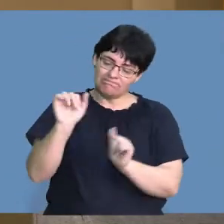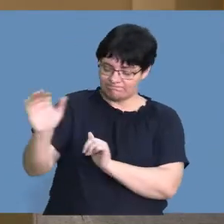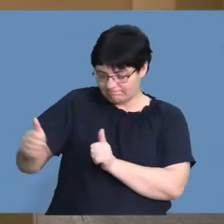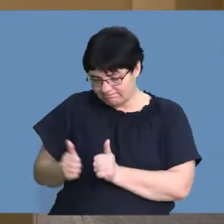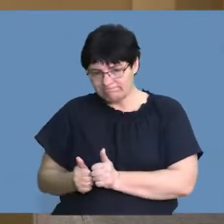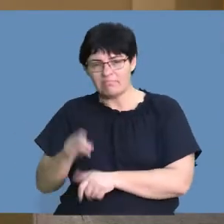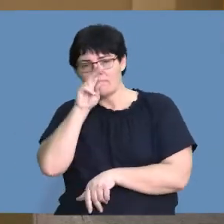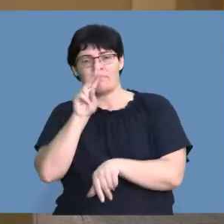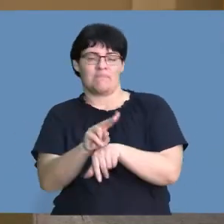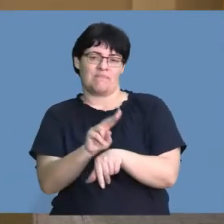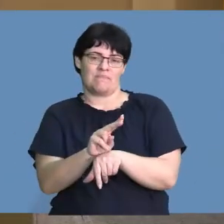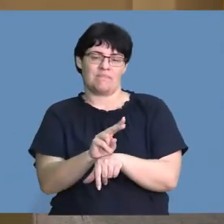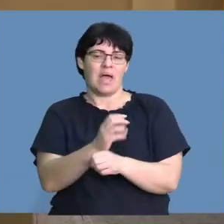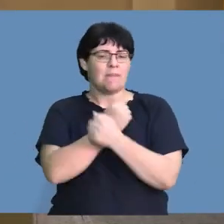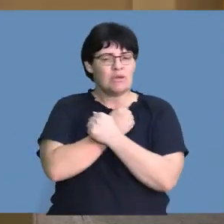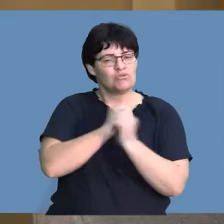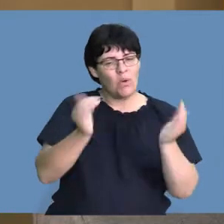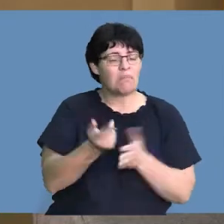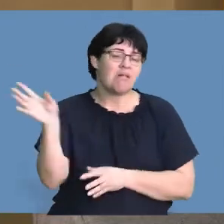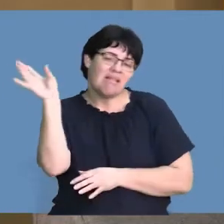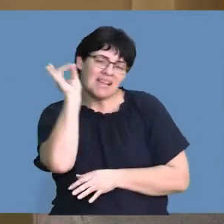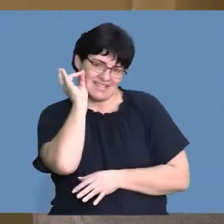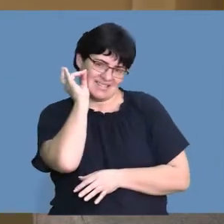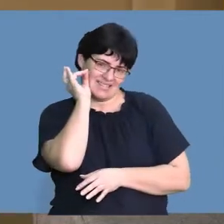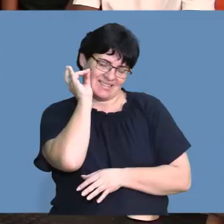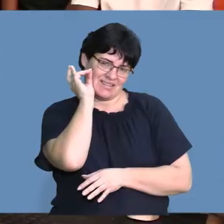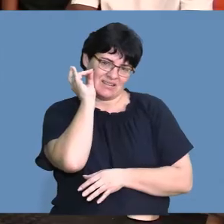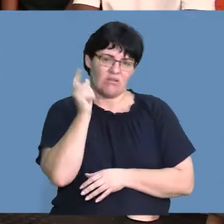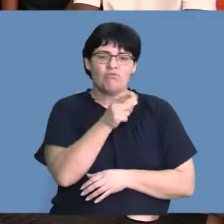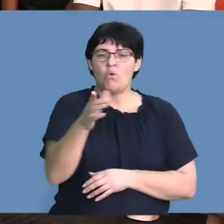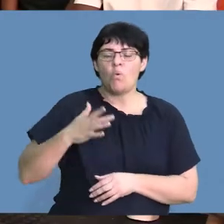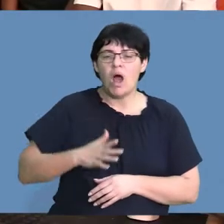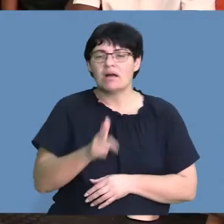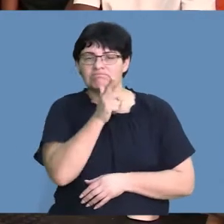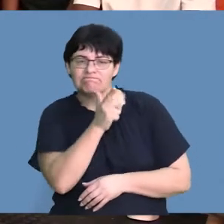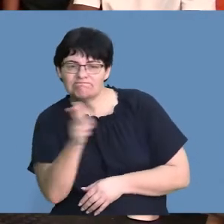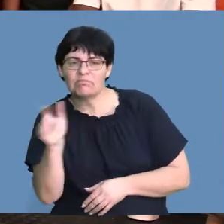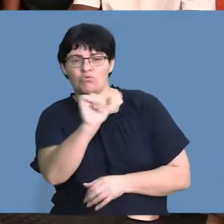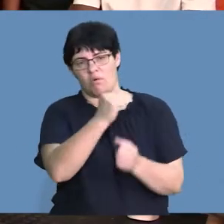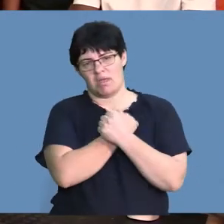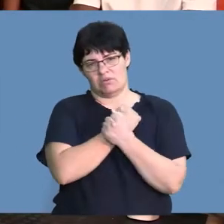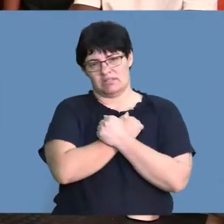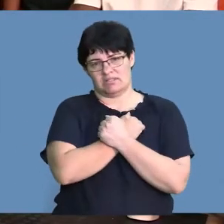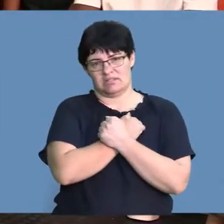to come and sit down. Parents, welcome. Come sit with us and listen to this. What would you guys like to say to your parents